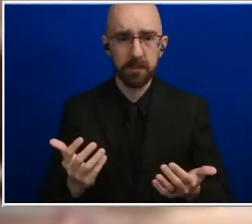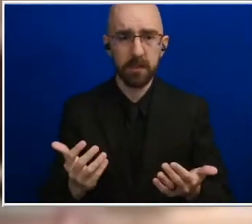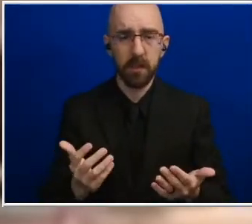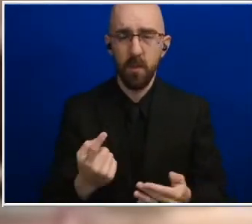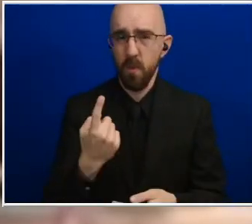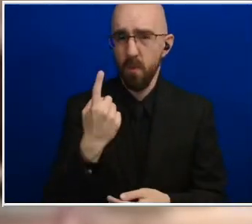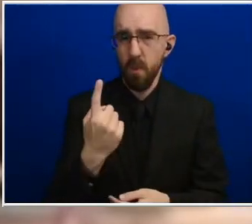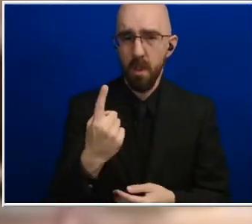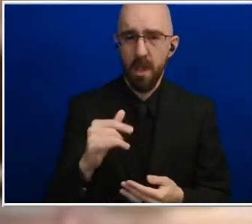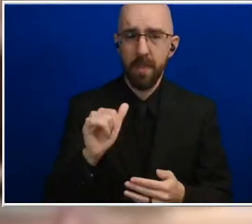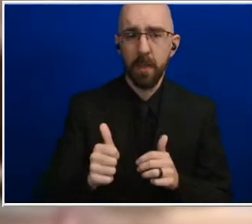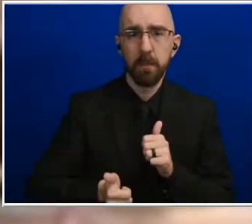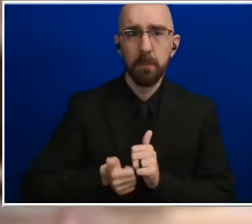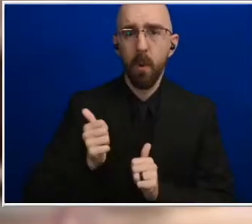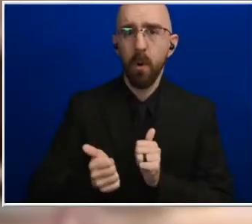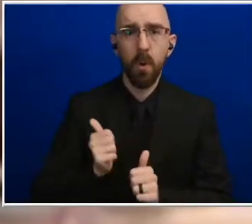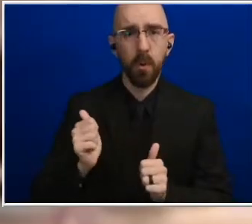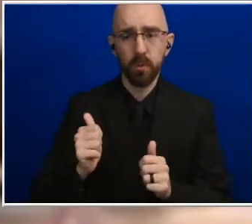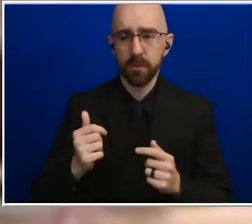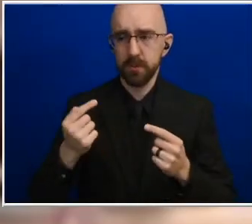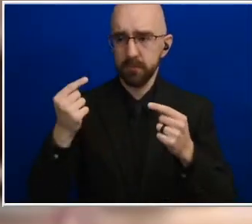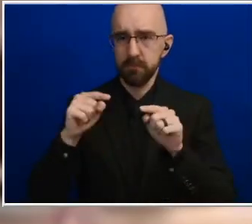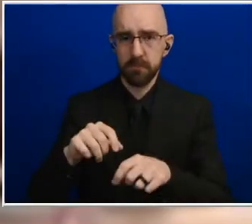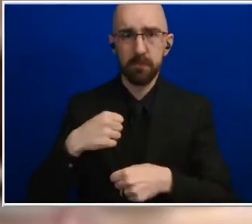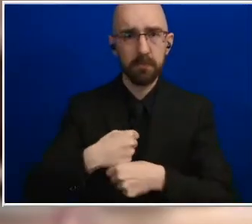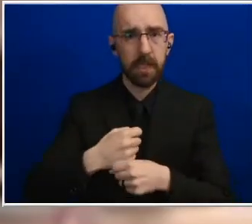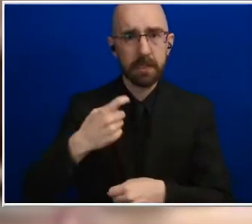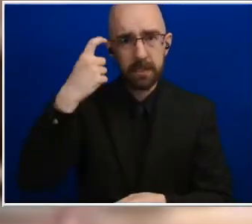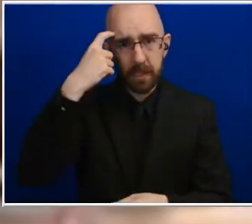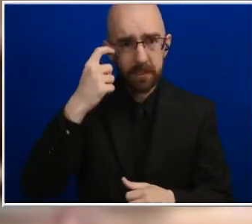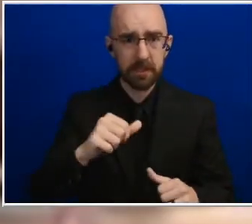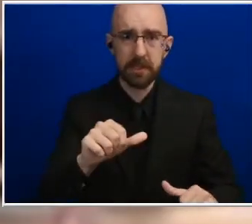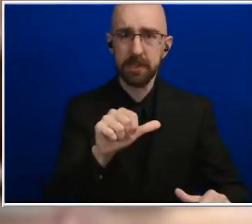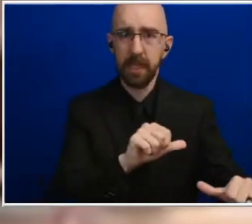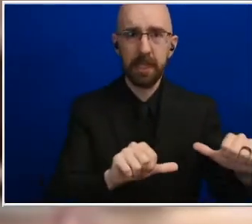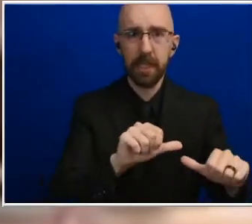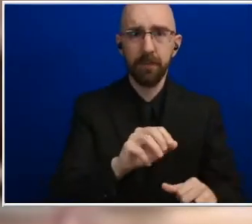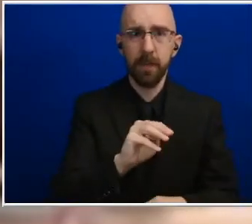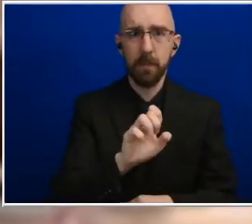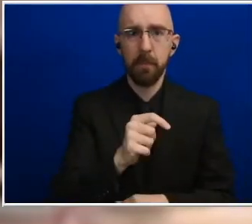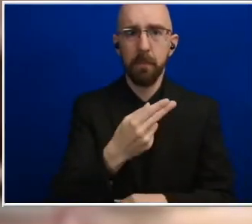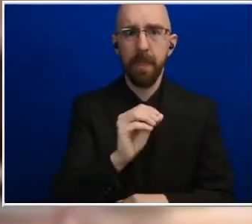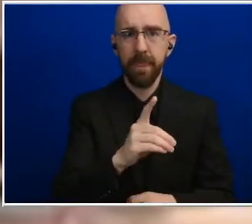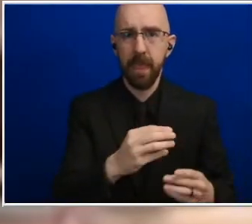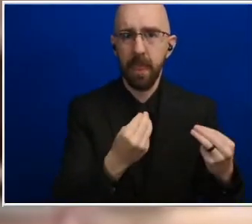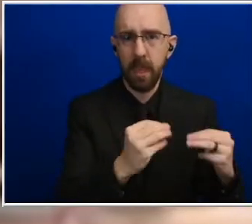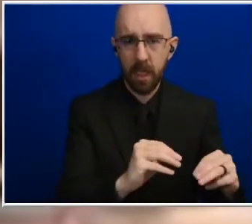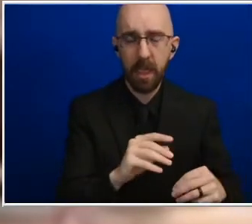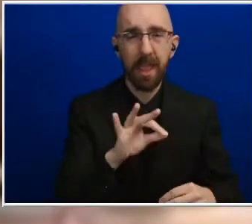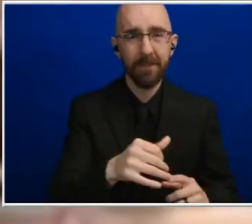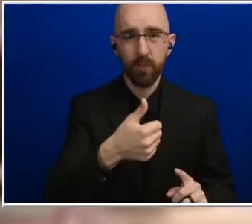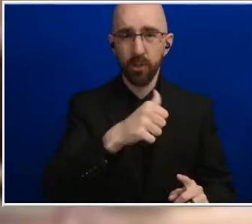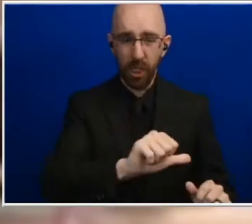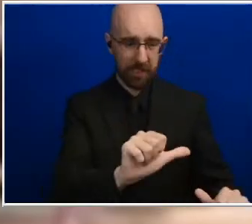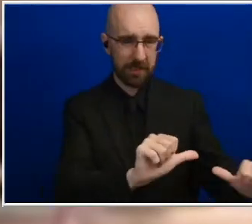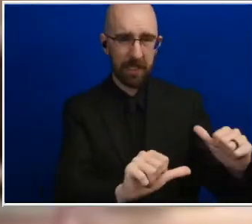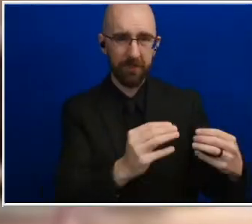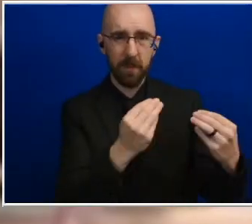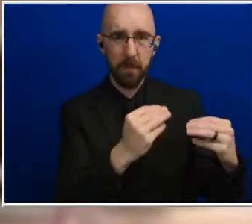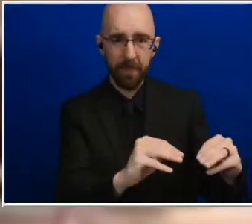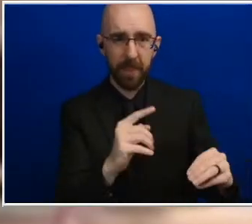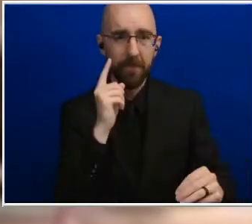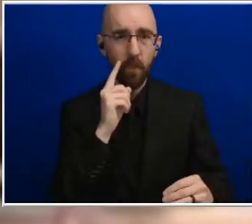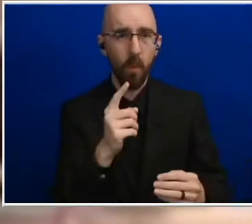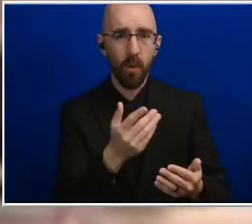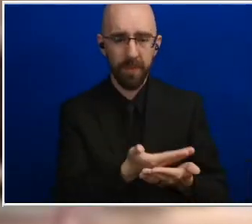is most coherent is the scientific method. If you reject the scientific method for matters of